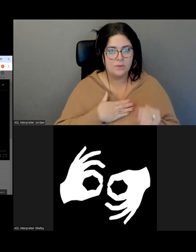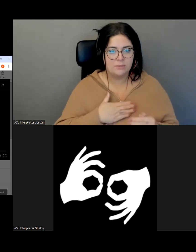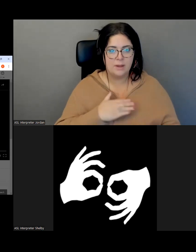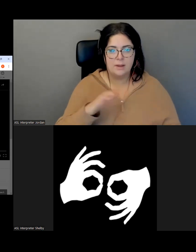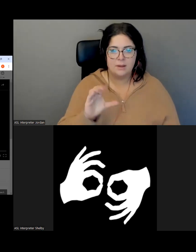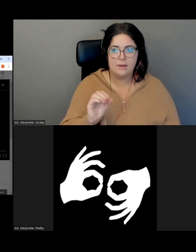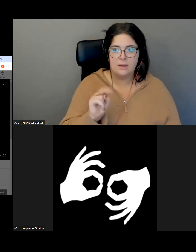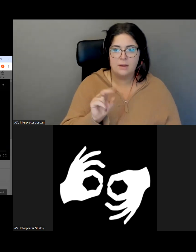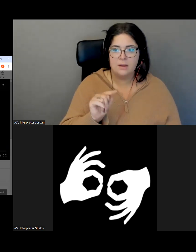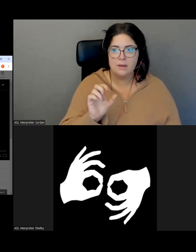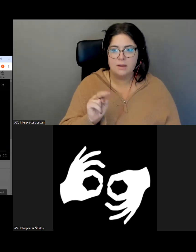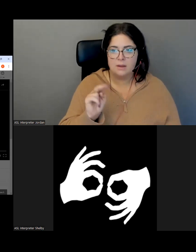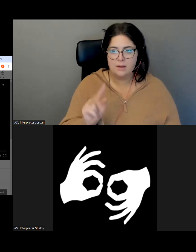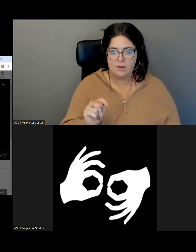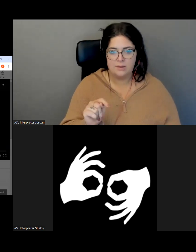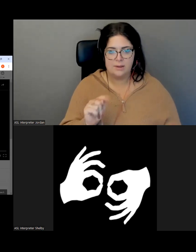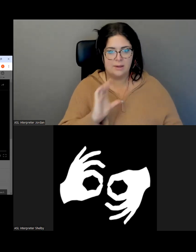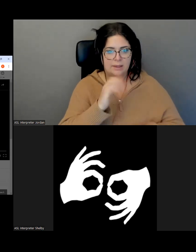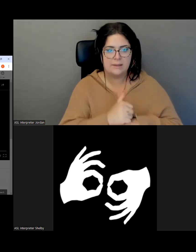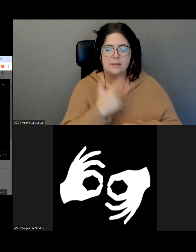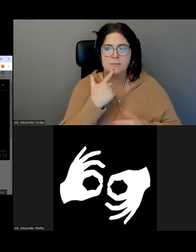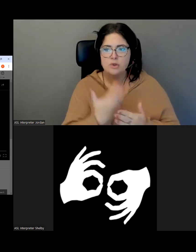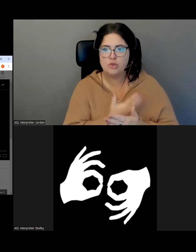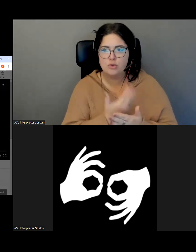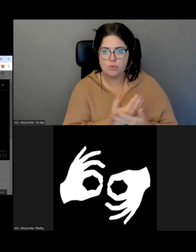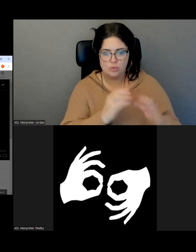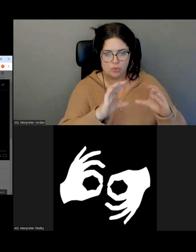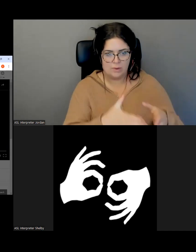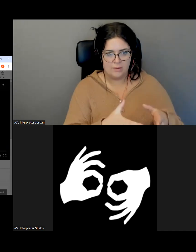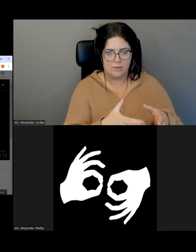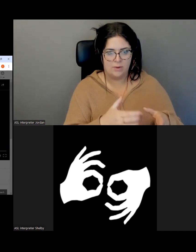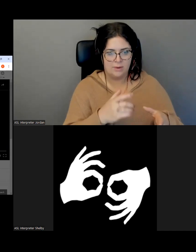And maybe I'd just create a new collection like so photography.